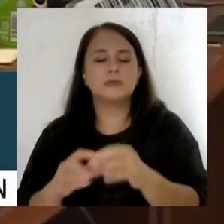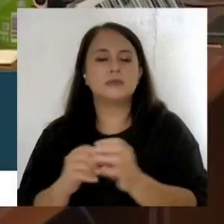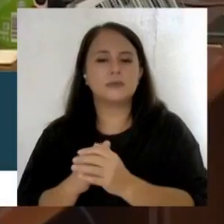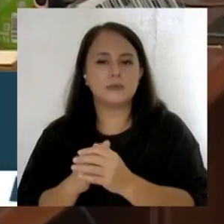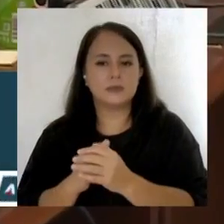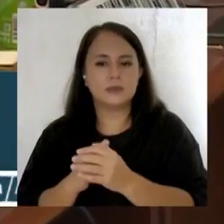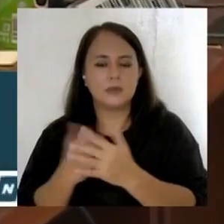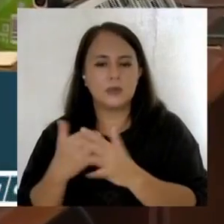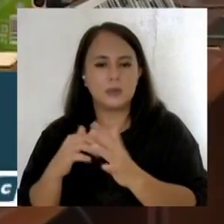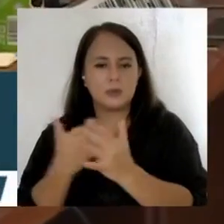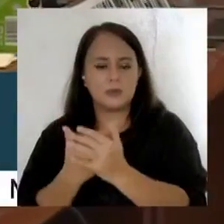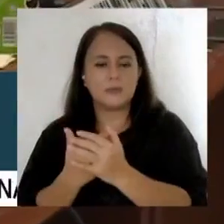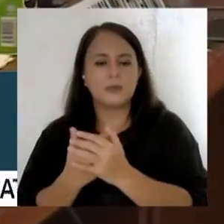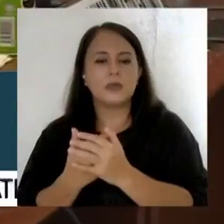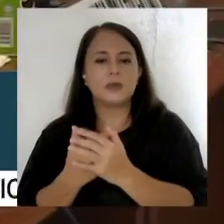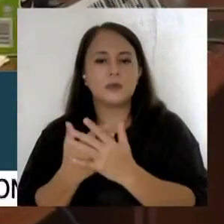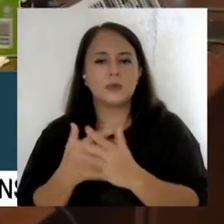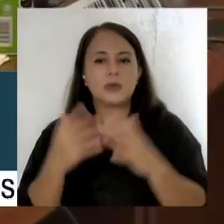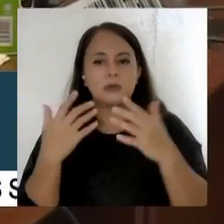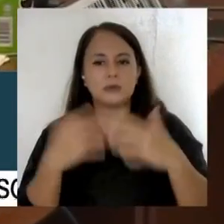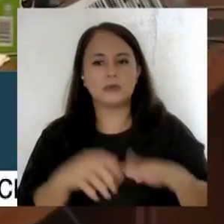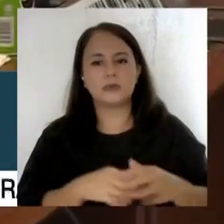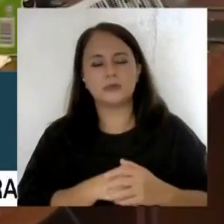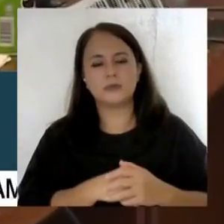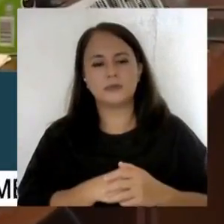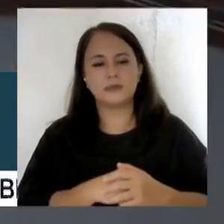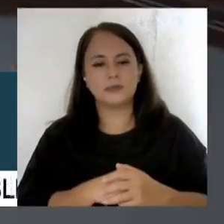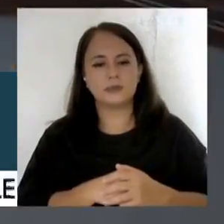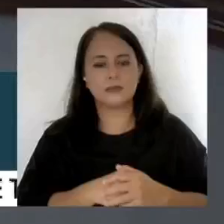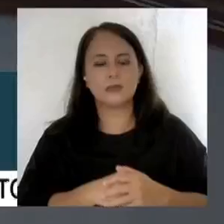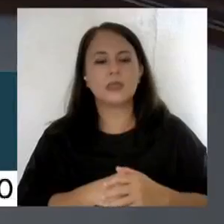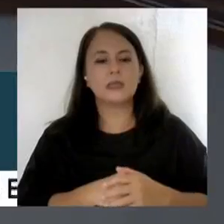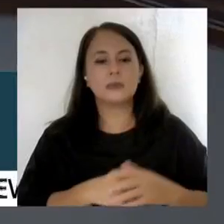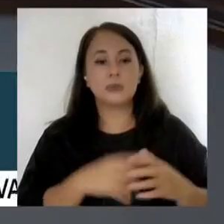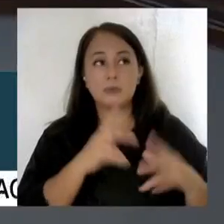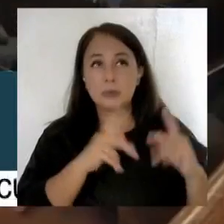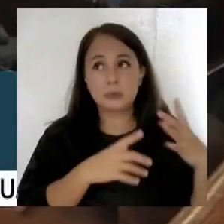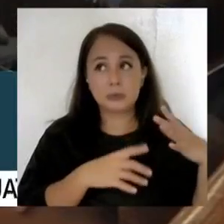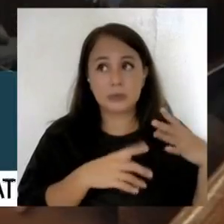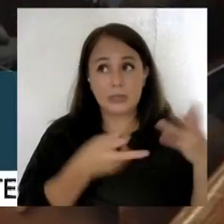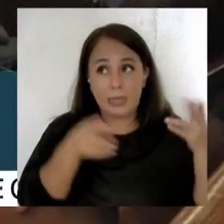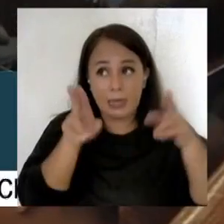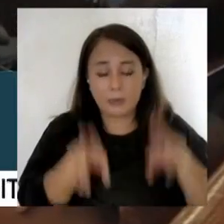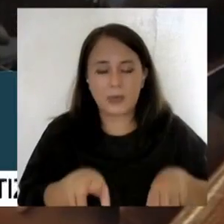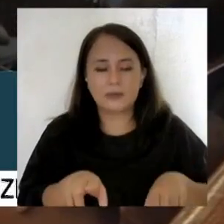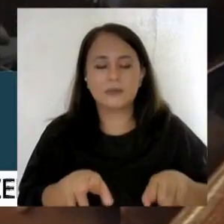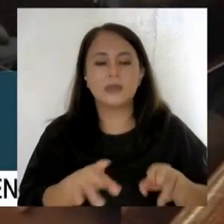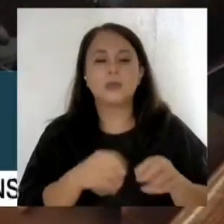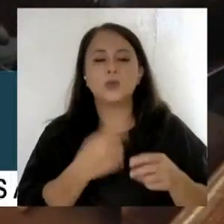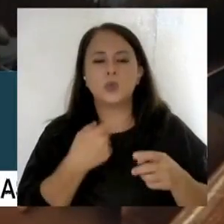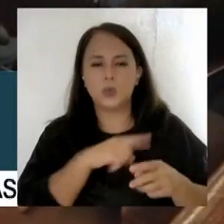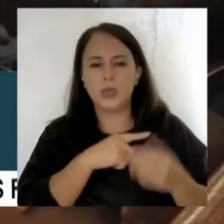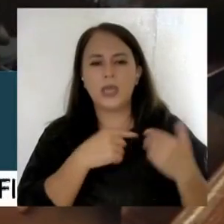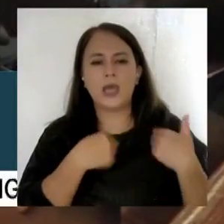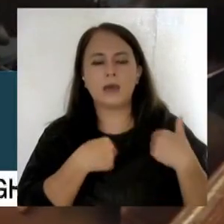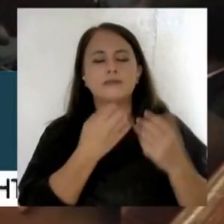on the loose to be in jail too. Hmm. And if that happens, then we will have a